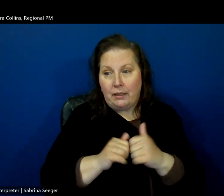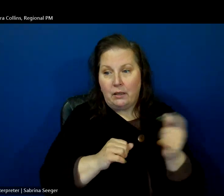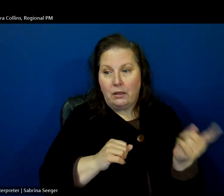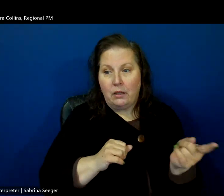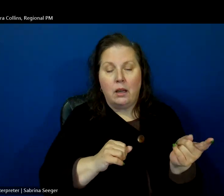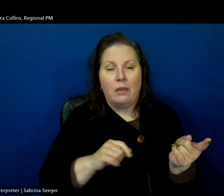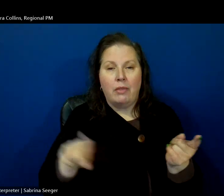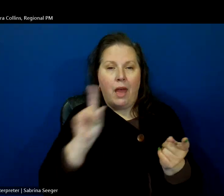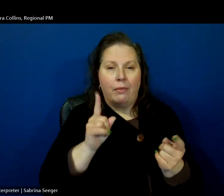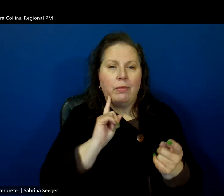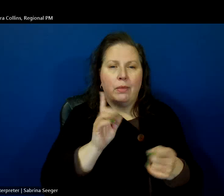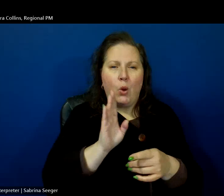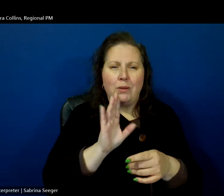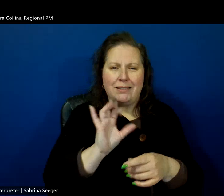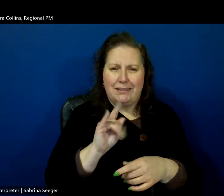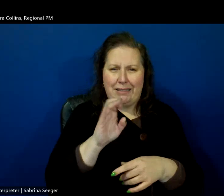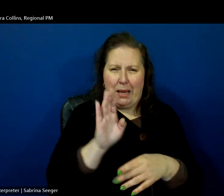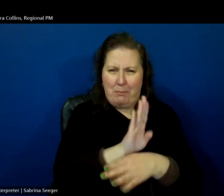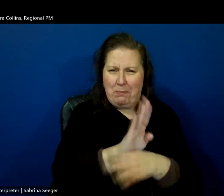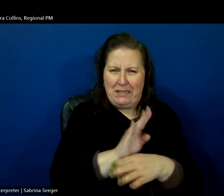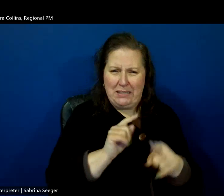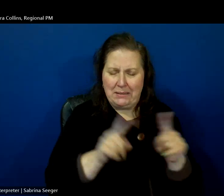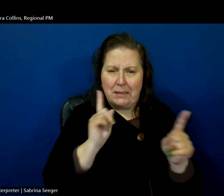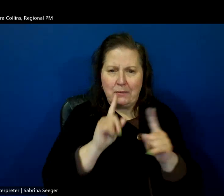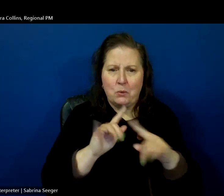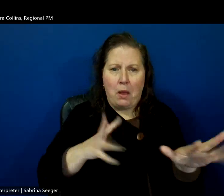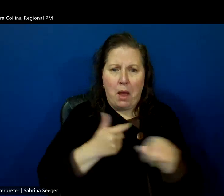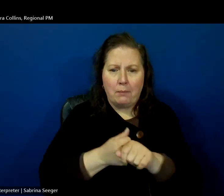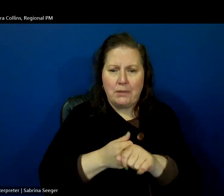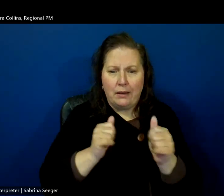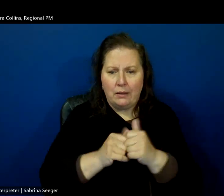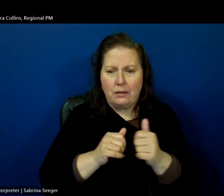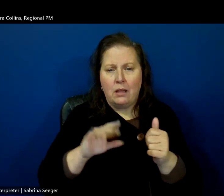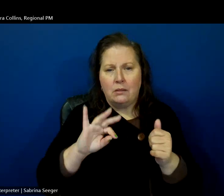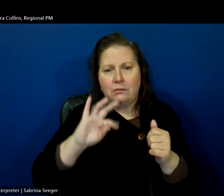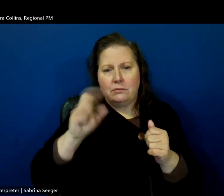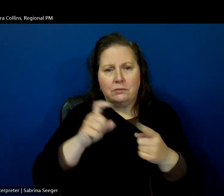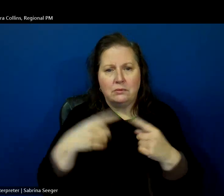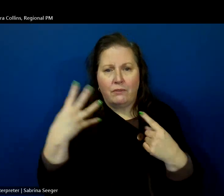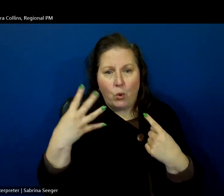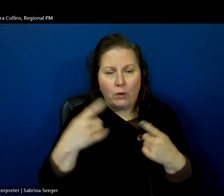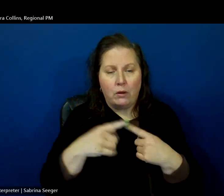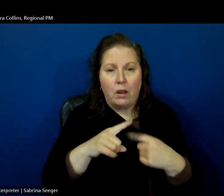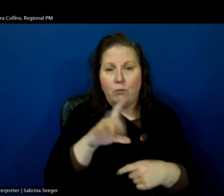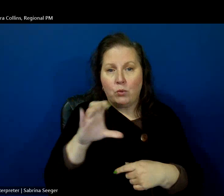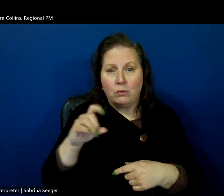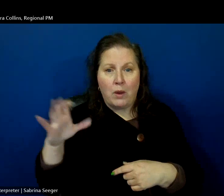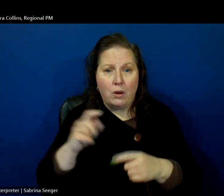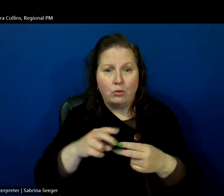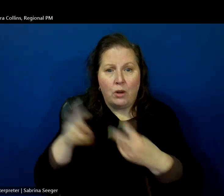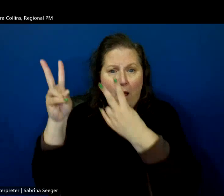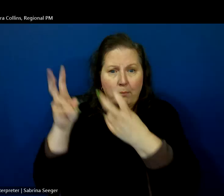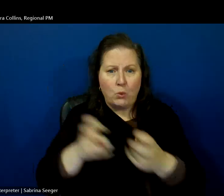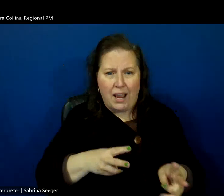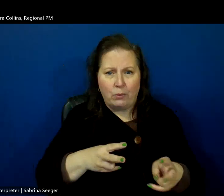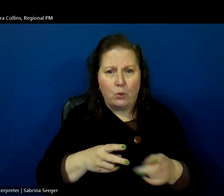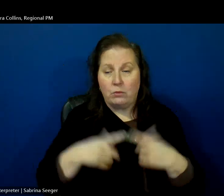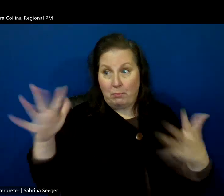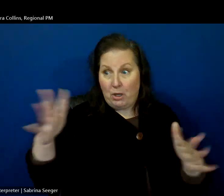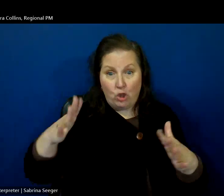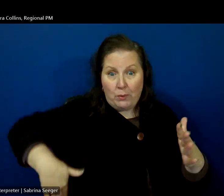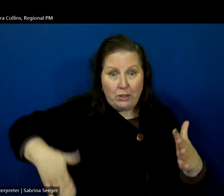the cable companies are going to upgrade to DOCSIS 4 and have 100 symmetric? But it's already time.